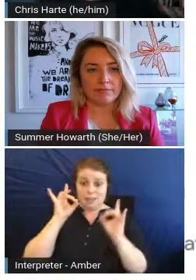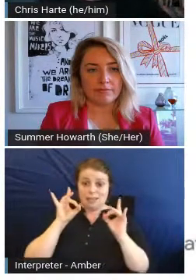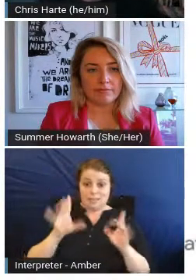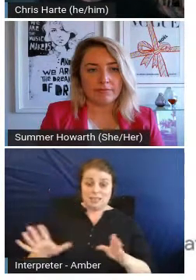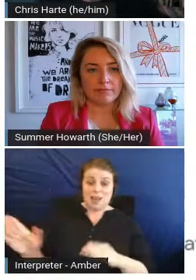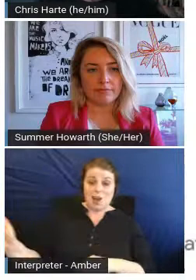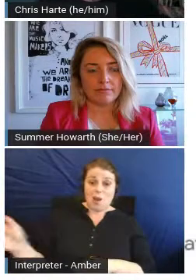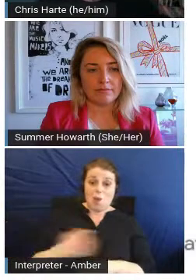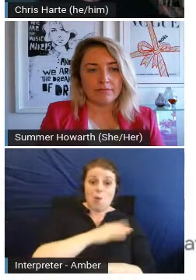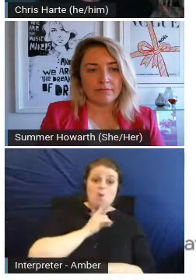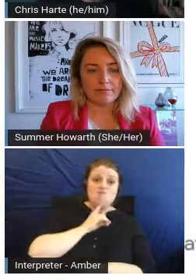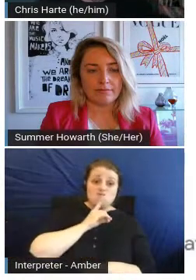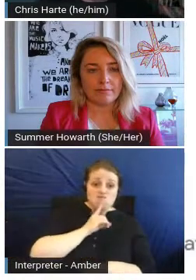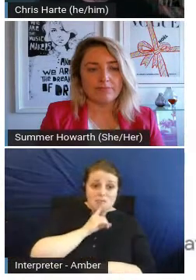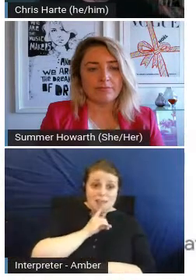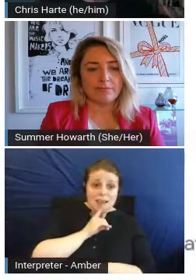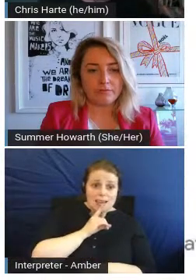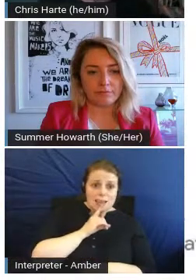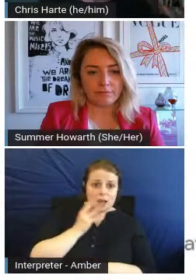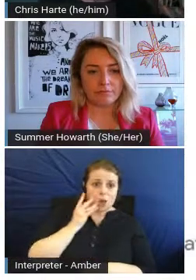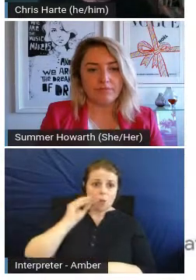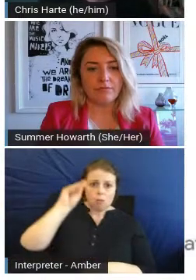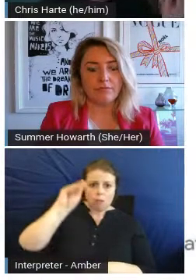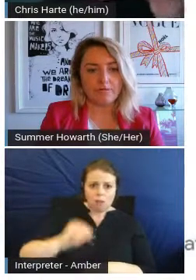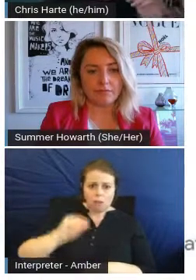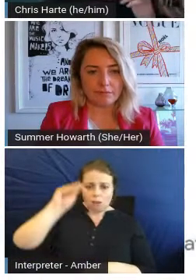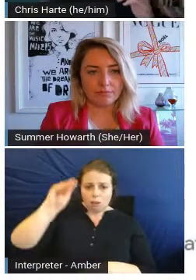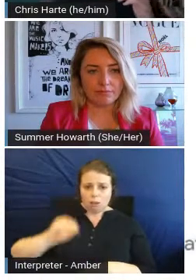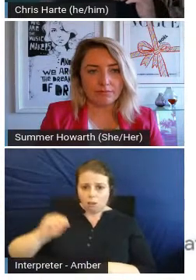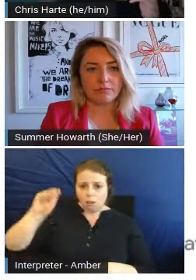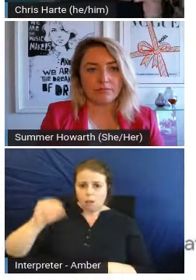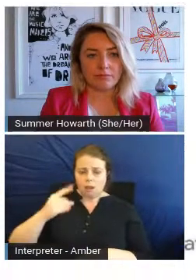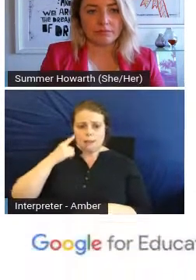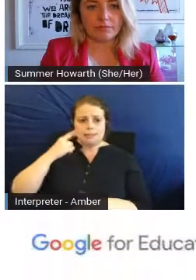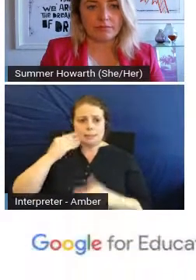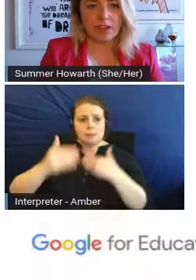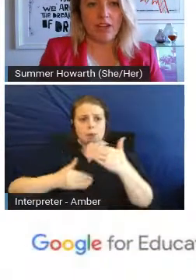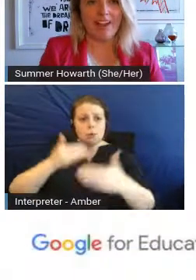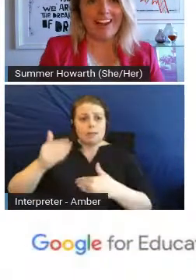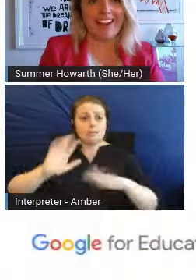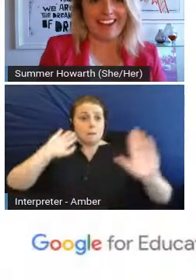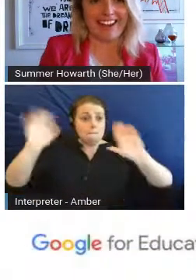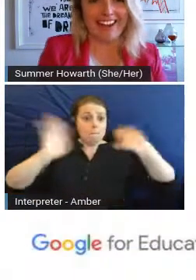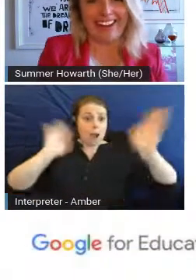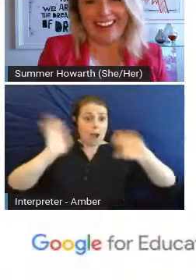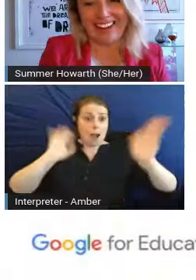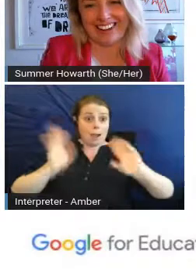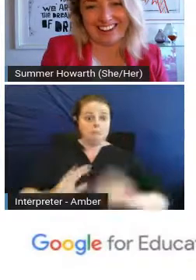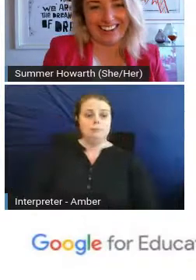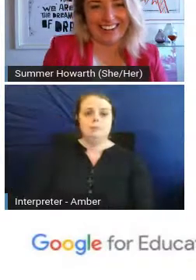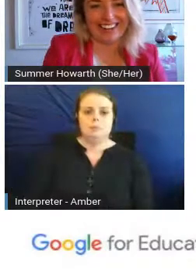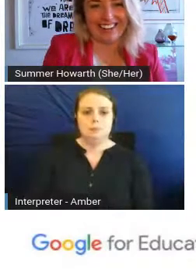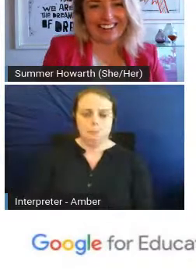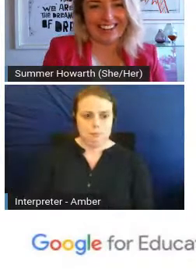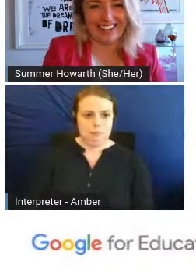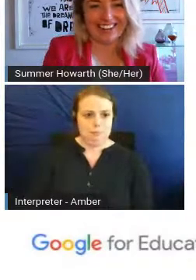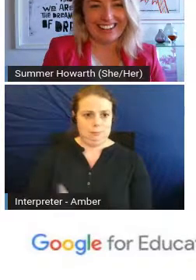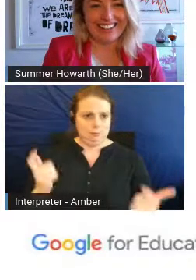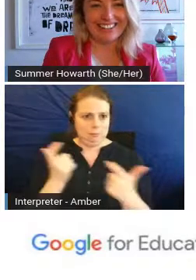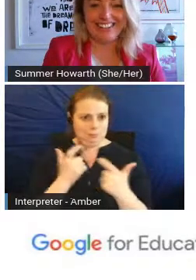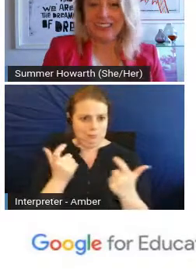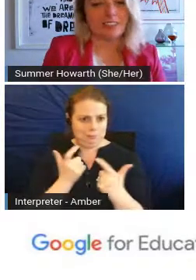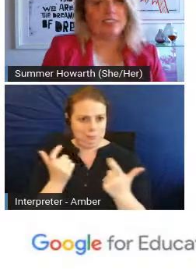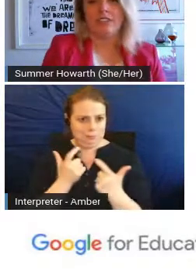as they get dragged down, they start to see a little bit of that progress. Goodbye. You can't